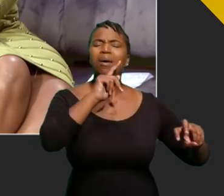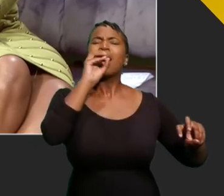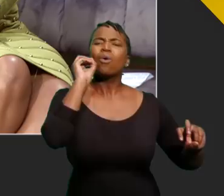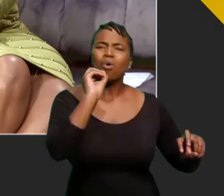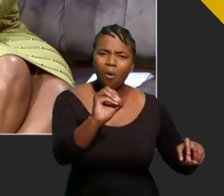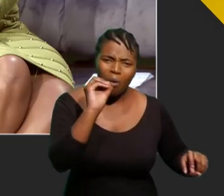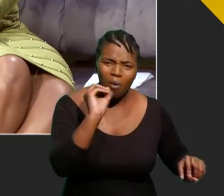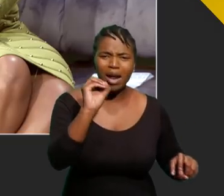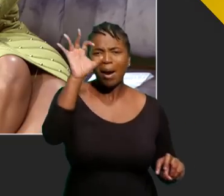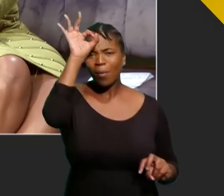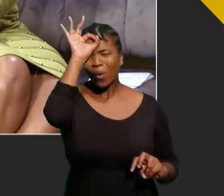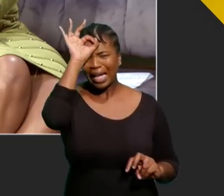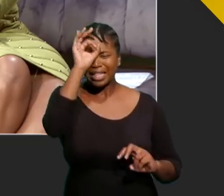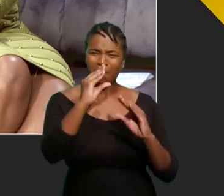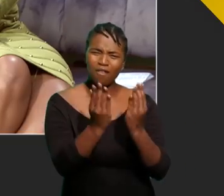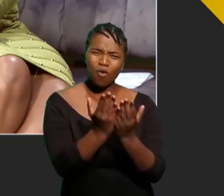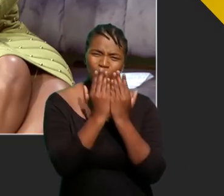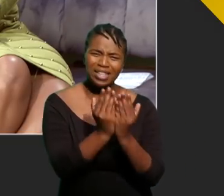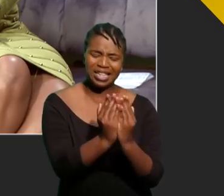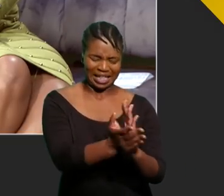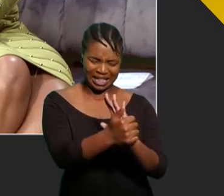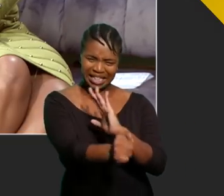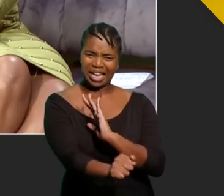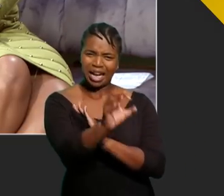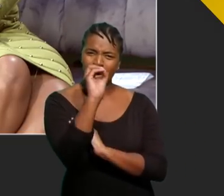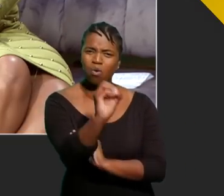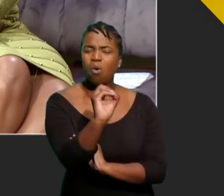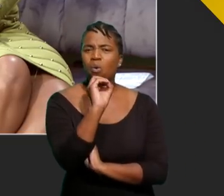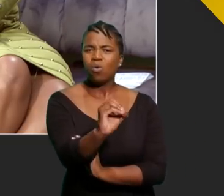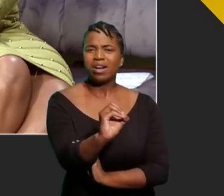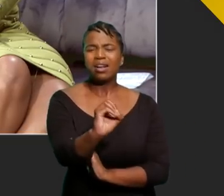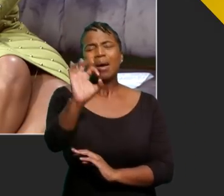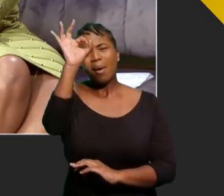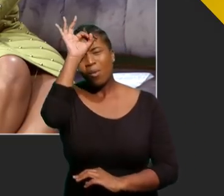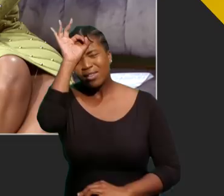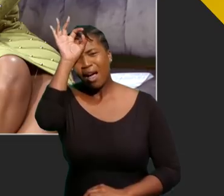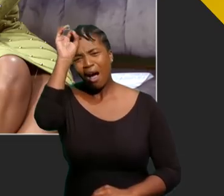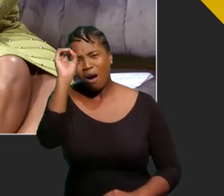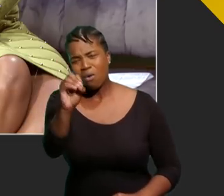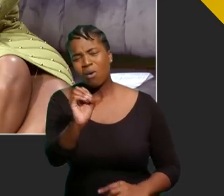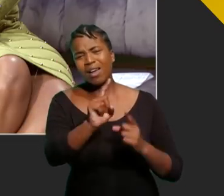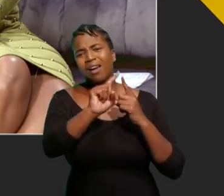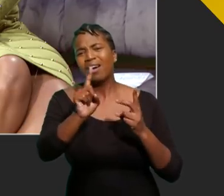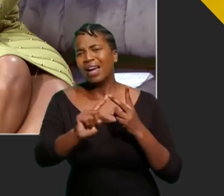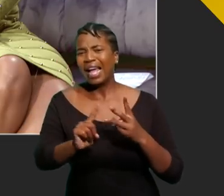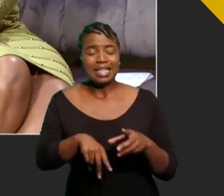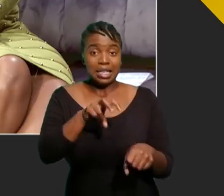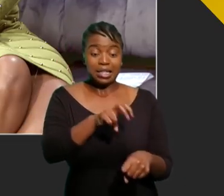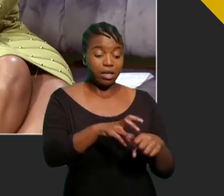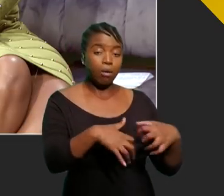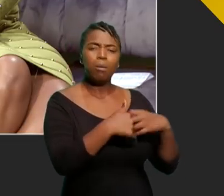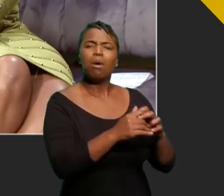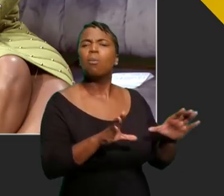leyo nto ukuthi benze yona bephenye. Kanti namaphoyisa ayawenza lowo msebenzi bekungekho isidingo